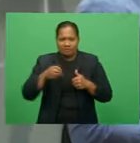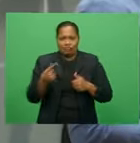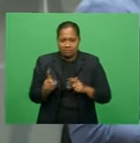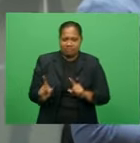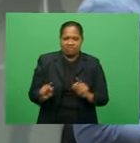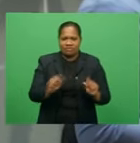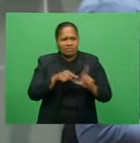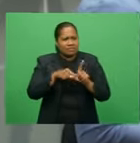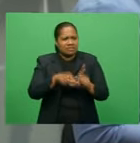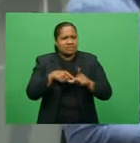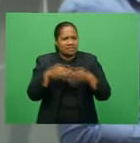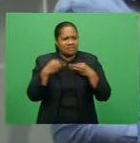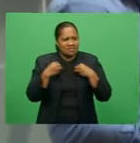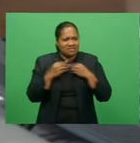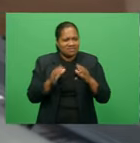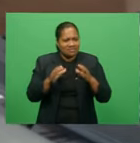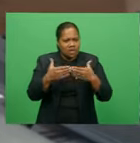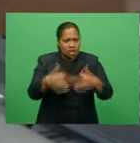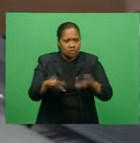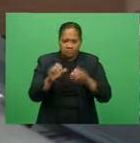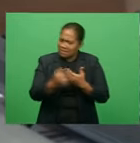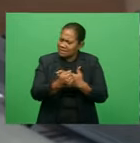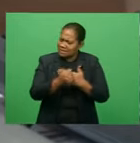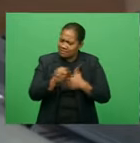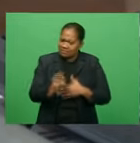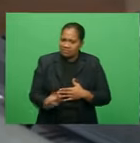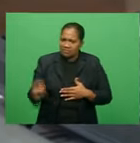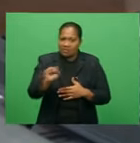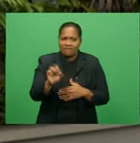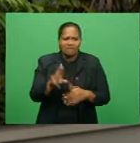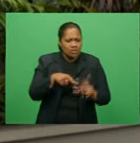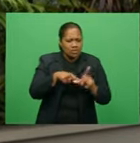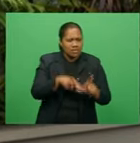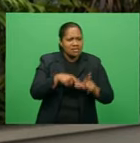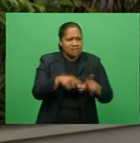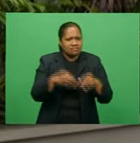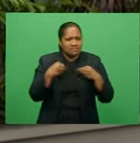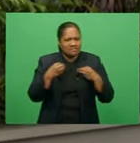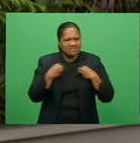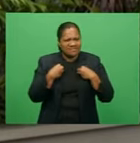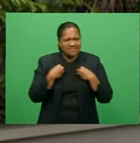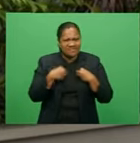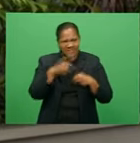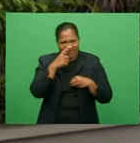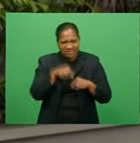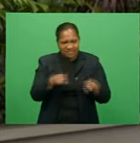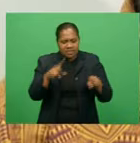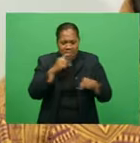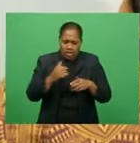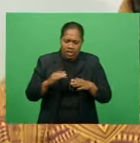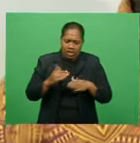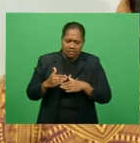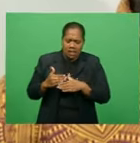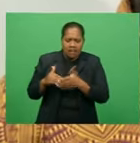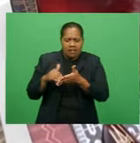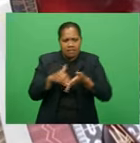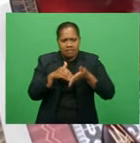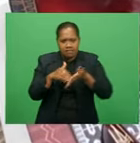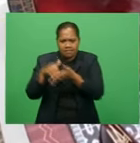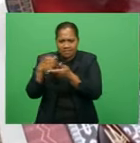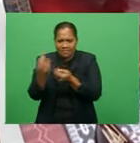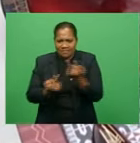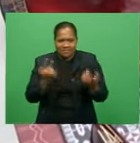Young Entrepreneurs Council is a safe space. We're trying to create a safe space for all the young entrepreneurs so we can collectively help each other grow each other's businesses.